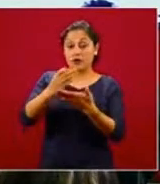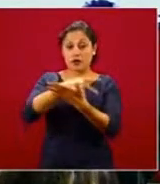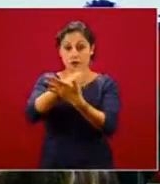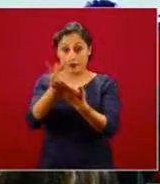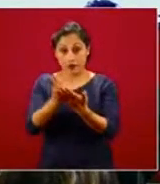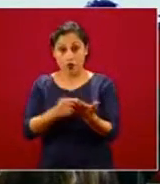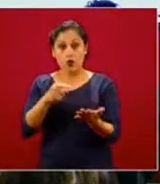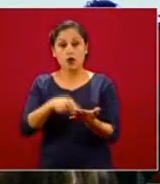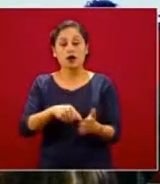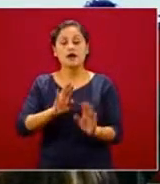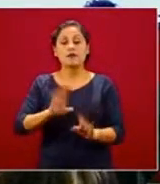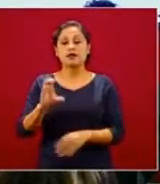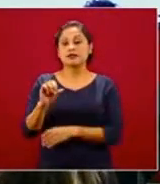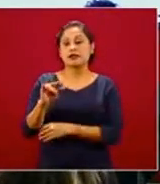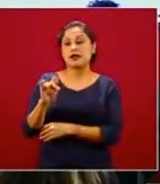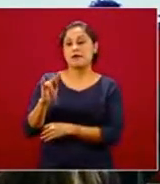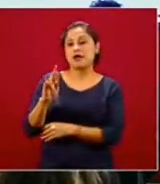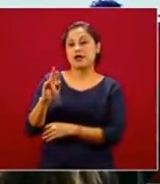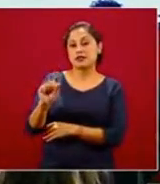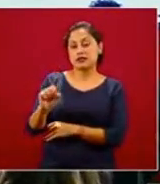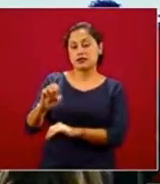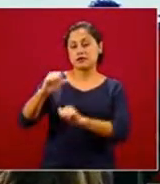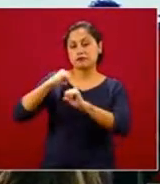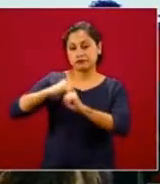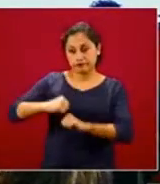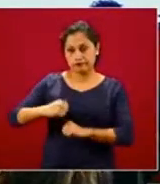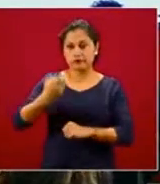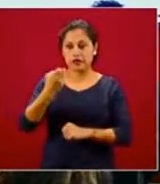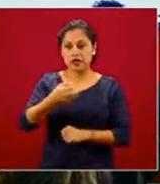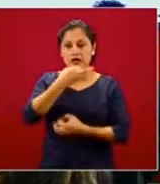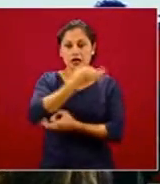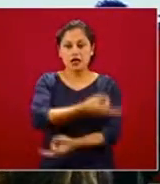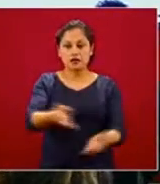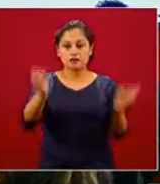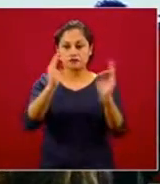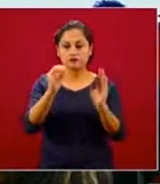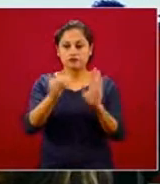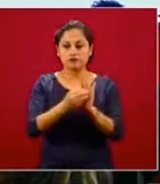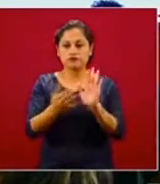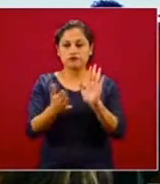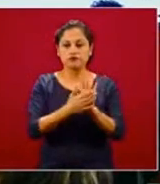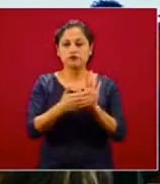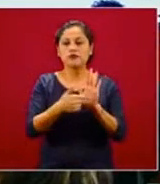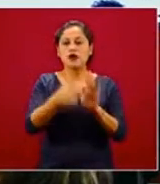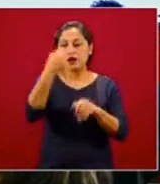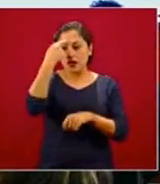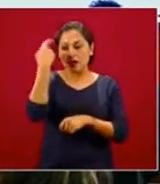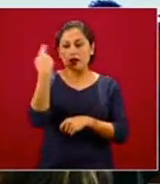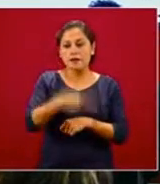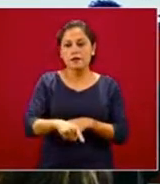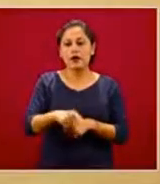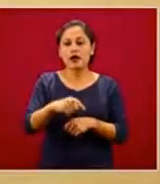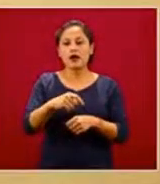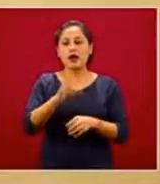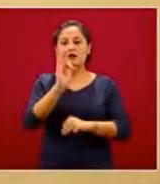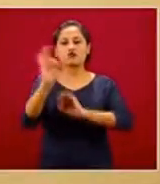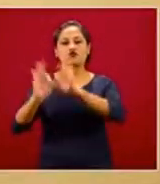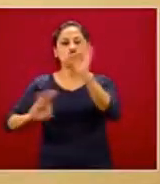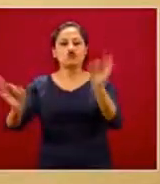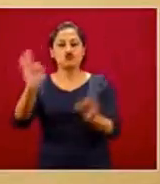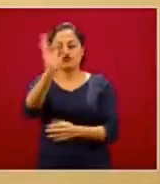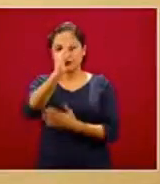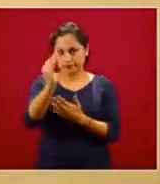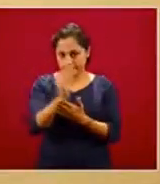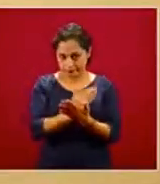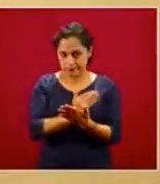much. So dirigimos ya what en the Sena program 13 did es un boletín, es un lineamiento de la estrategia de control durante was la a